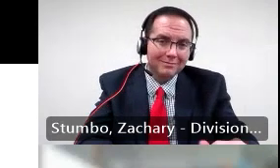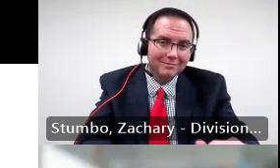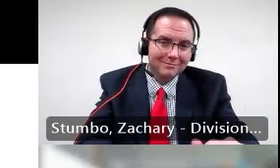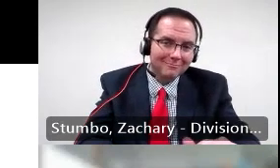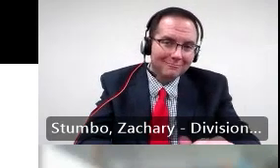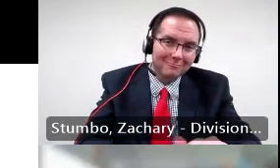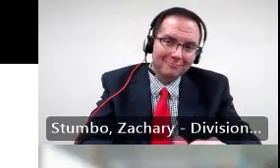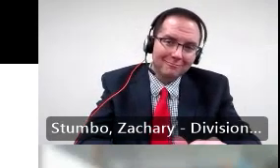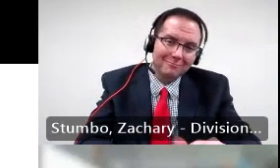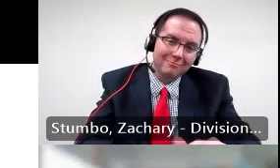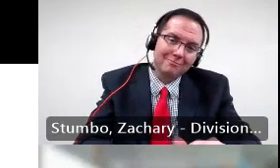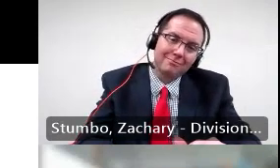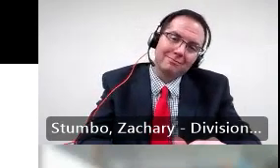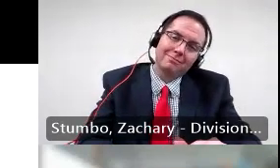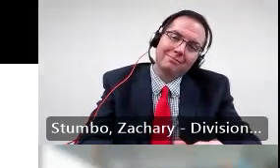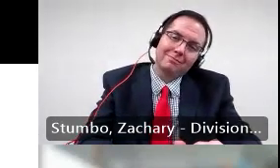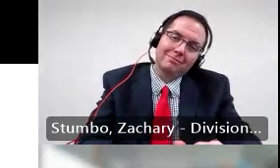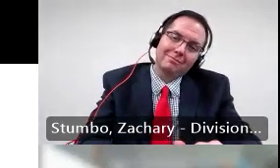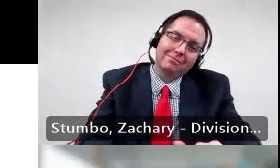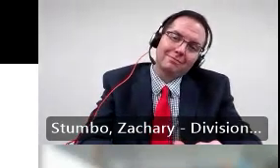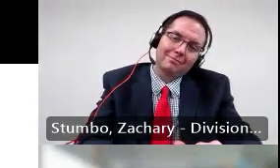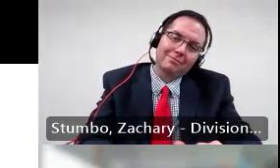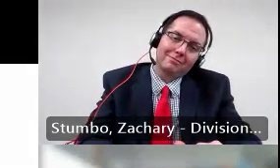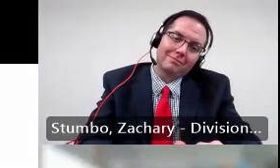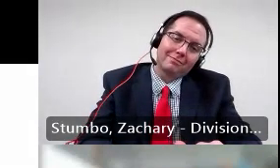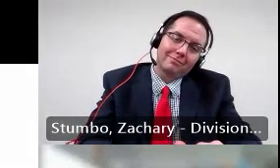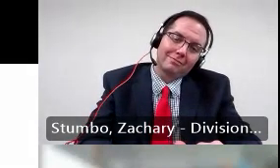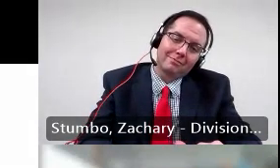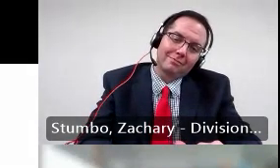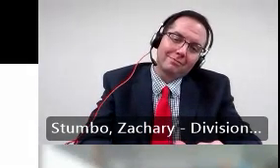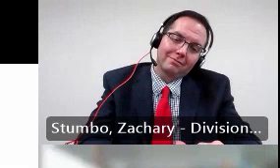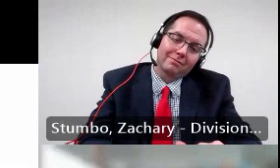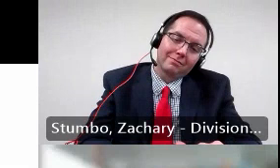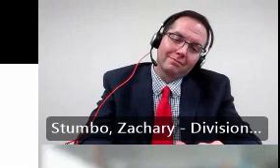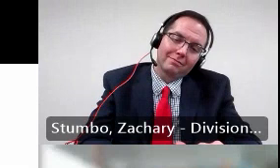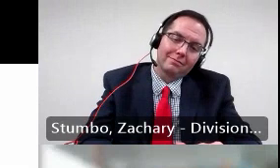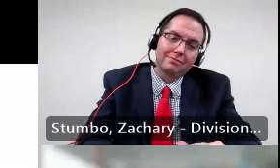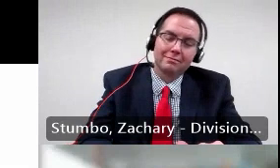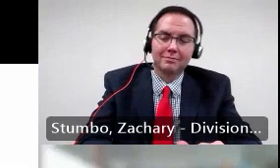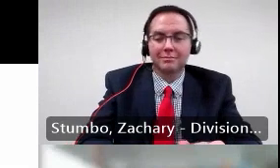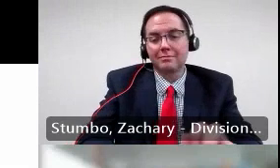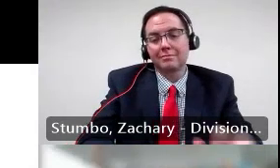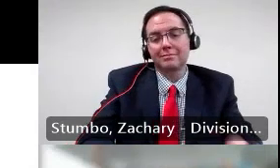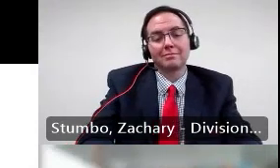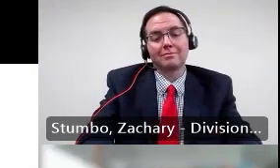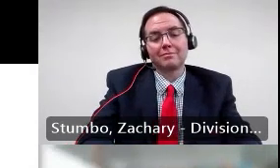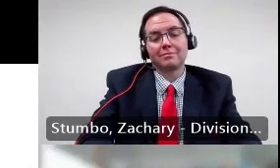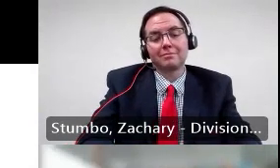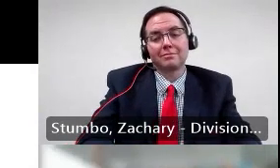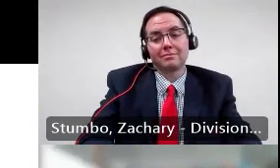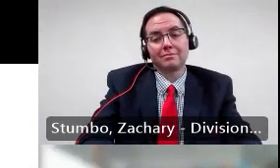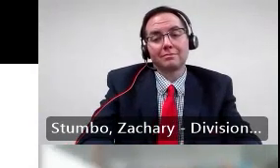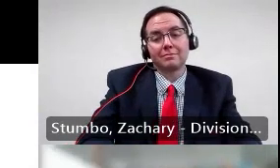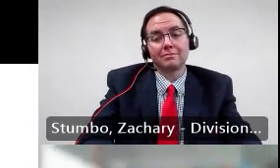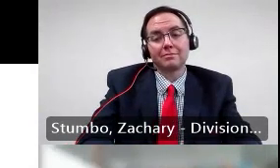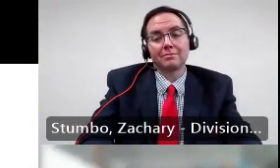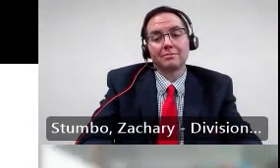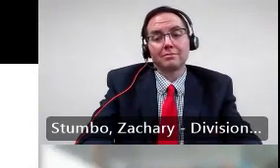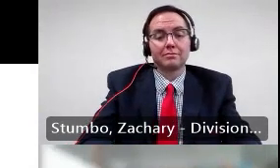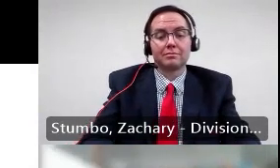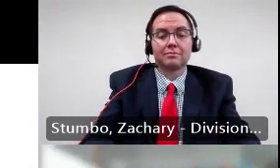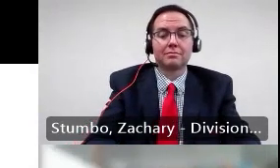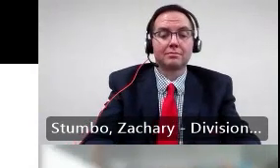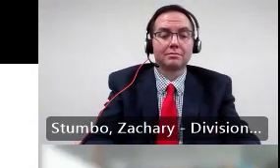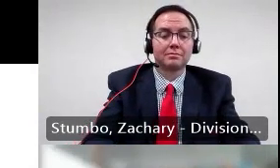is, nobody can argue with data. If you've got the raw numbers and you take them to someone and say, here's what we're doing and here are the outcomes and here's what's showing up in our